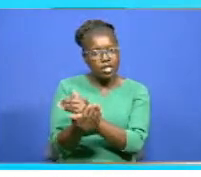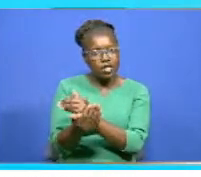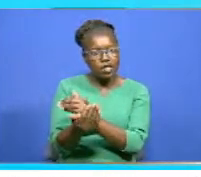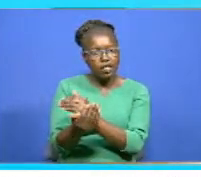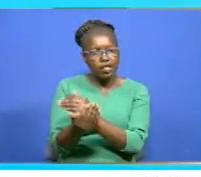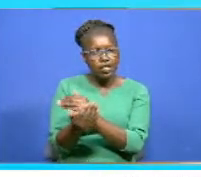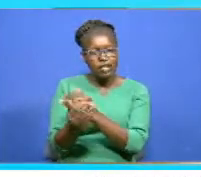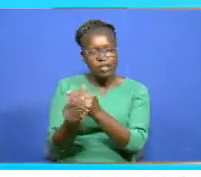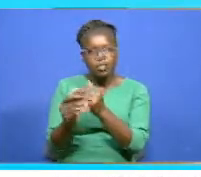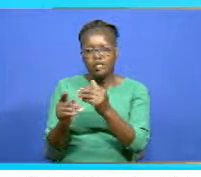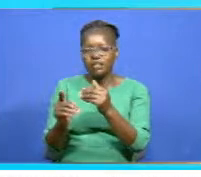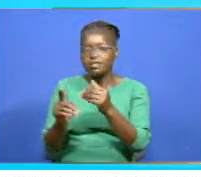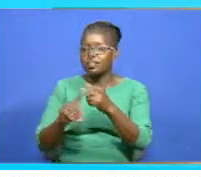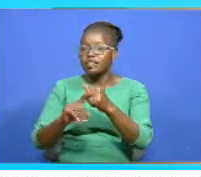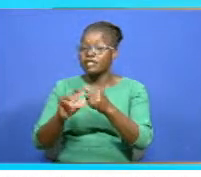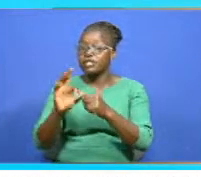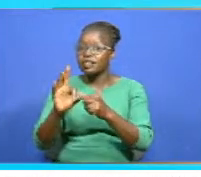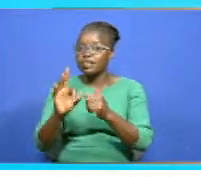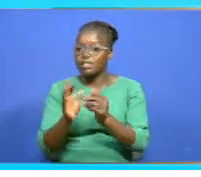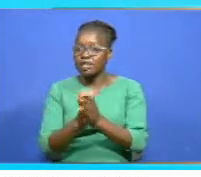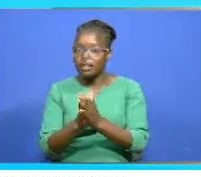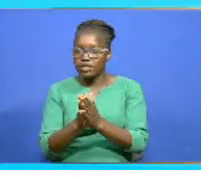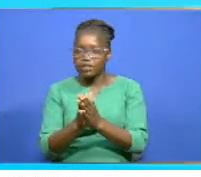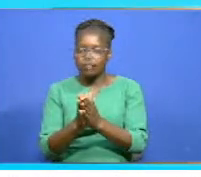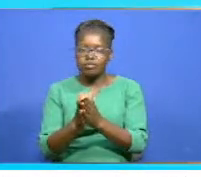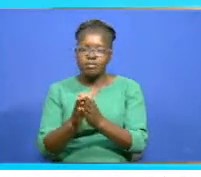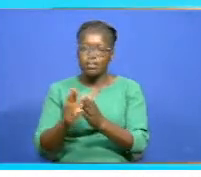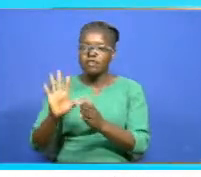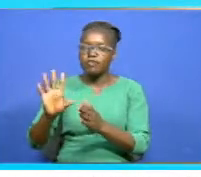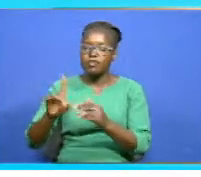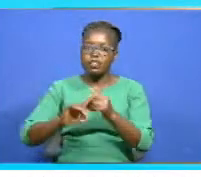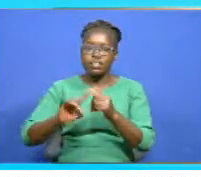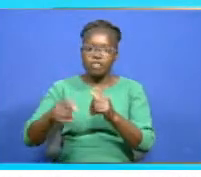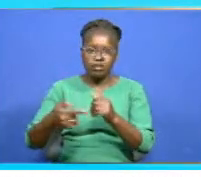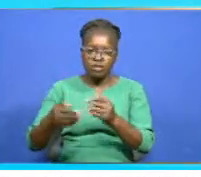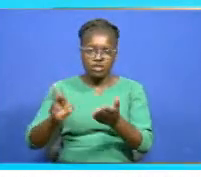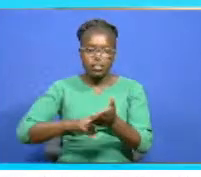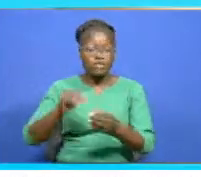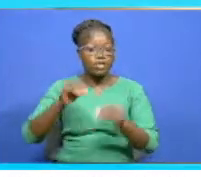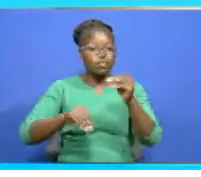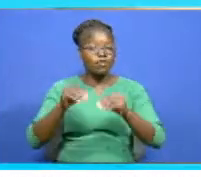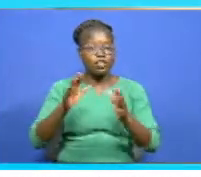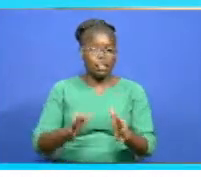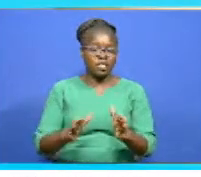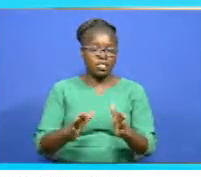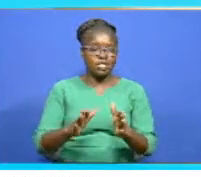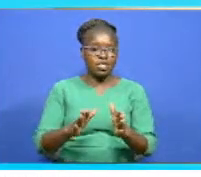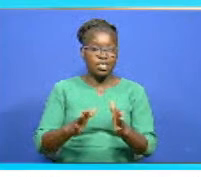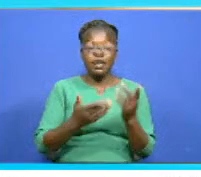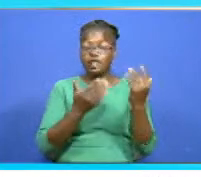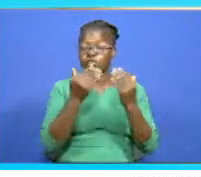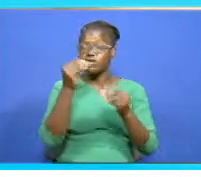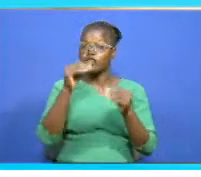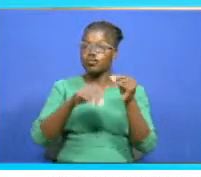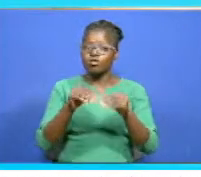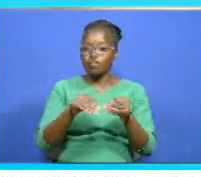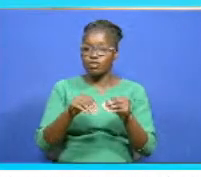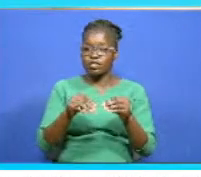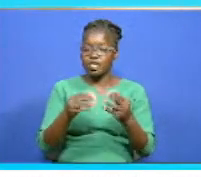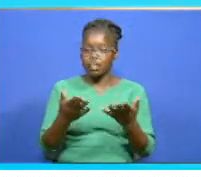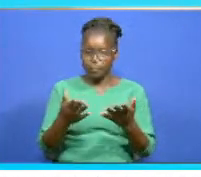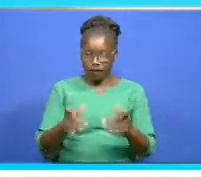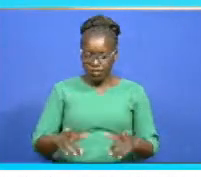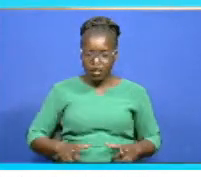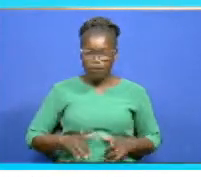63 and 56,000 registered voters are expected to cast their ballots in the by-election. Remember, we are live from the broadcasting house. We are also live